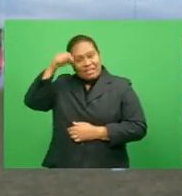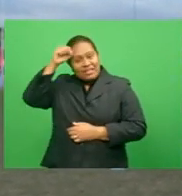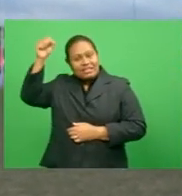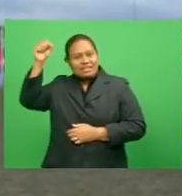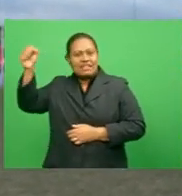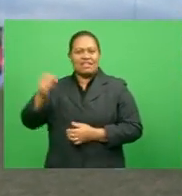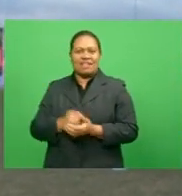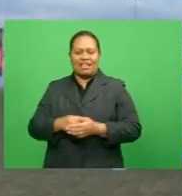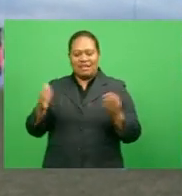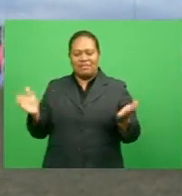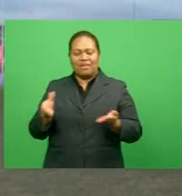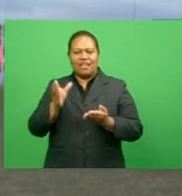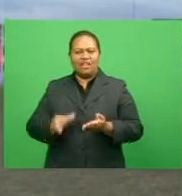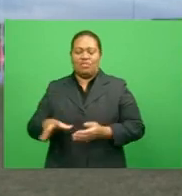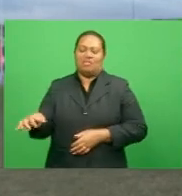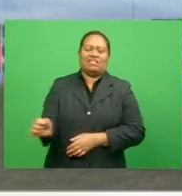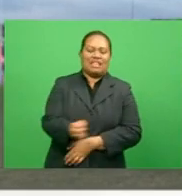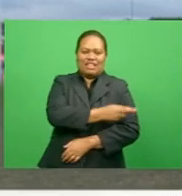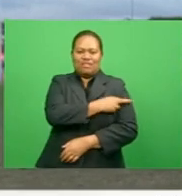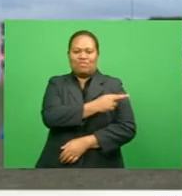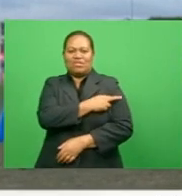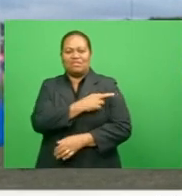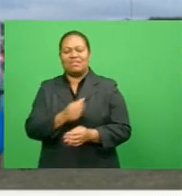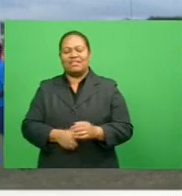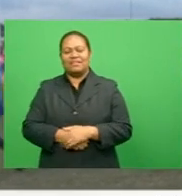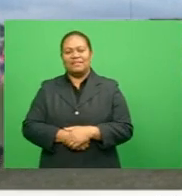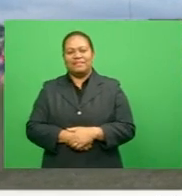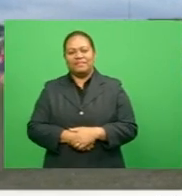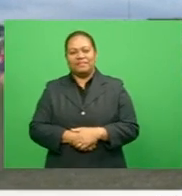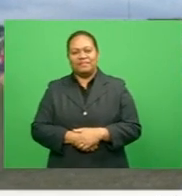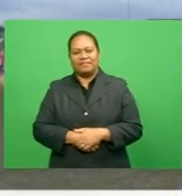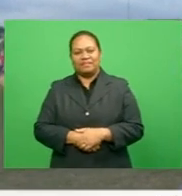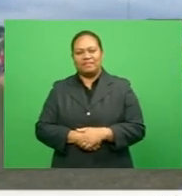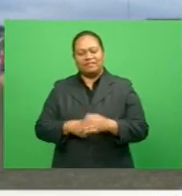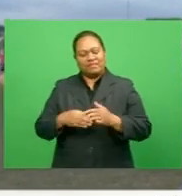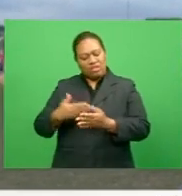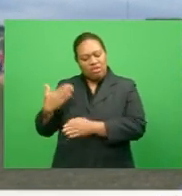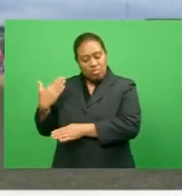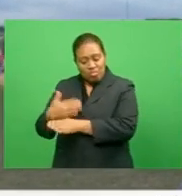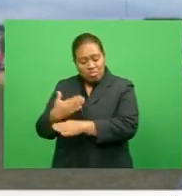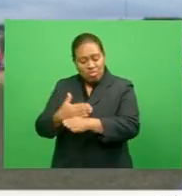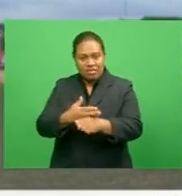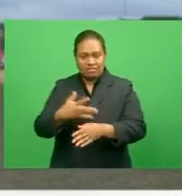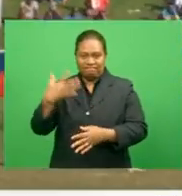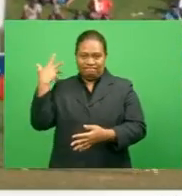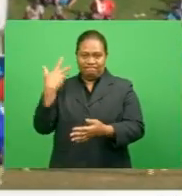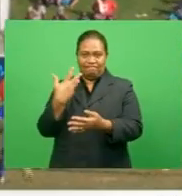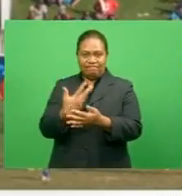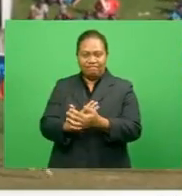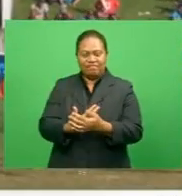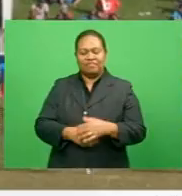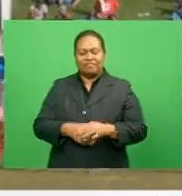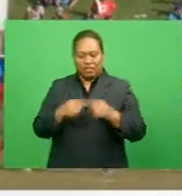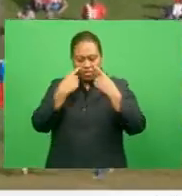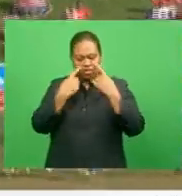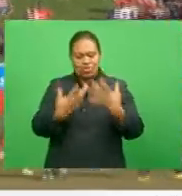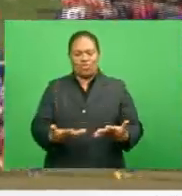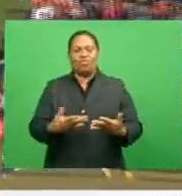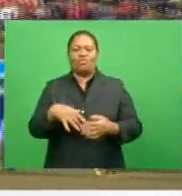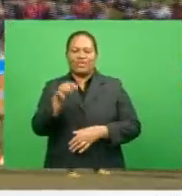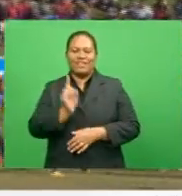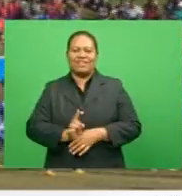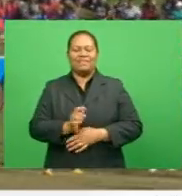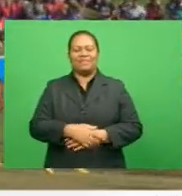up, they took responsibilities, and from there now we have the work that has been done is shown today. Another standout